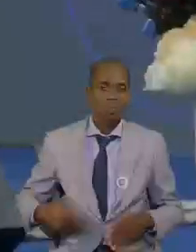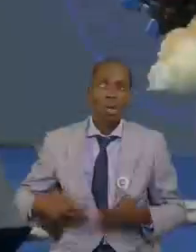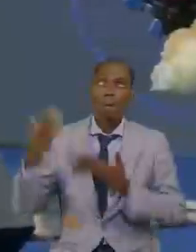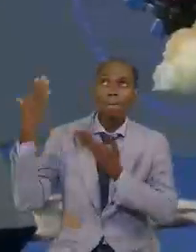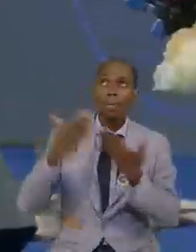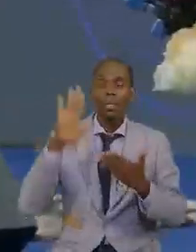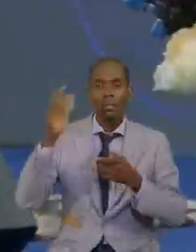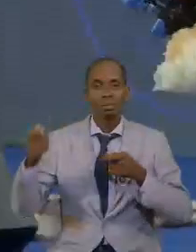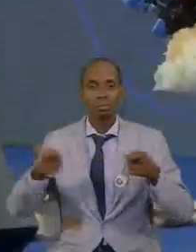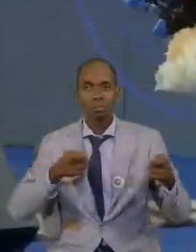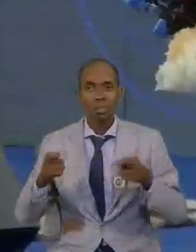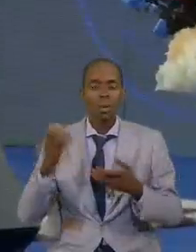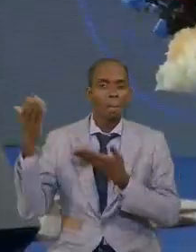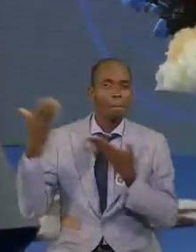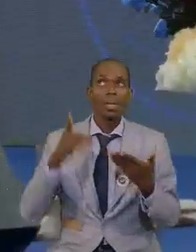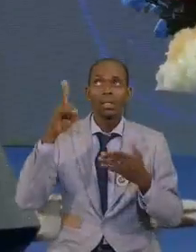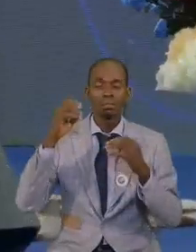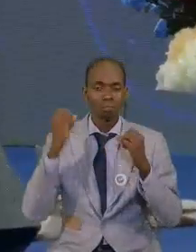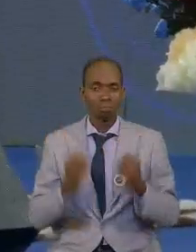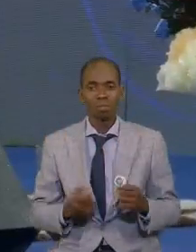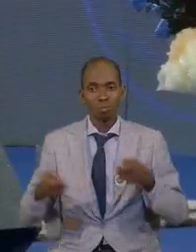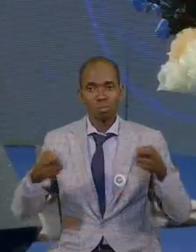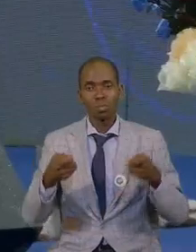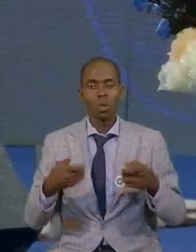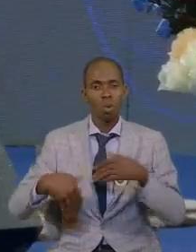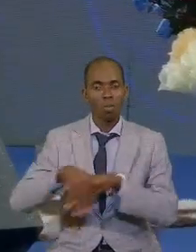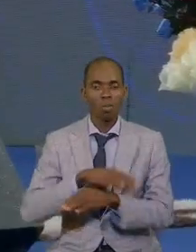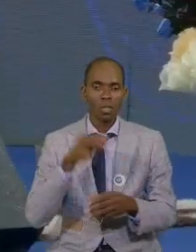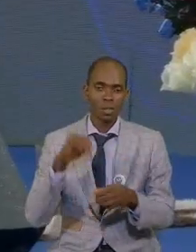he brings his dominion over into your life.